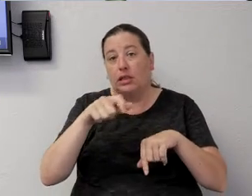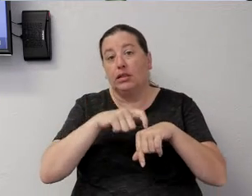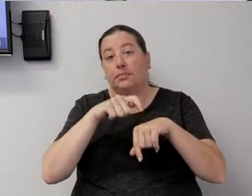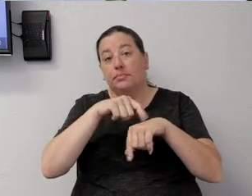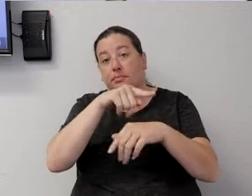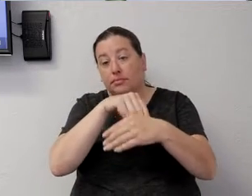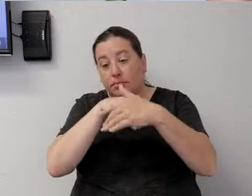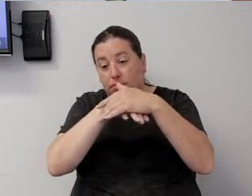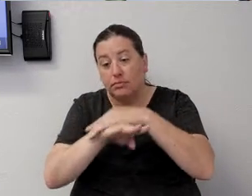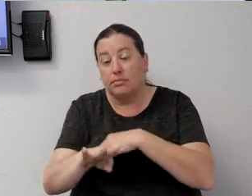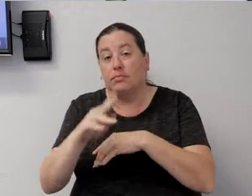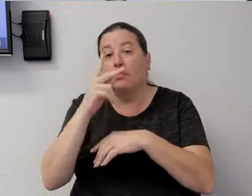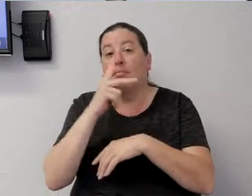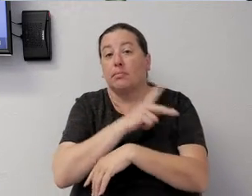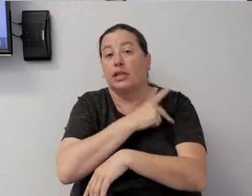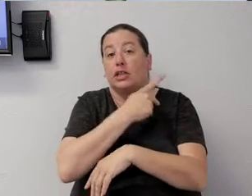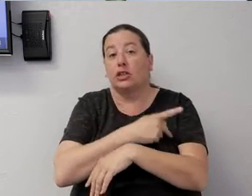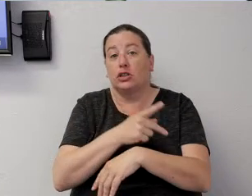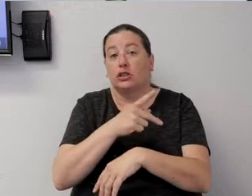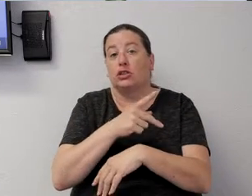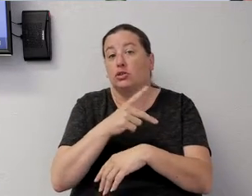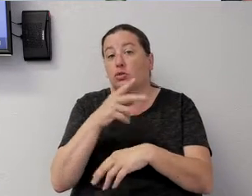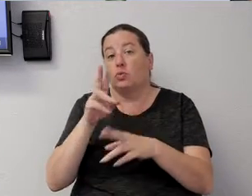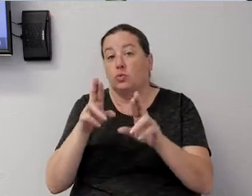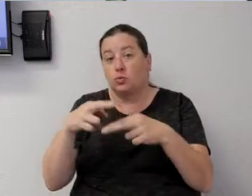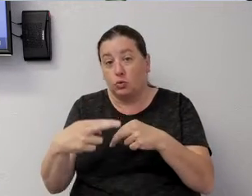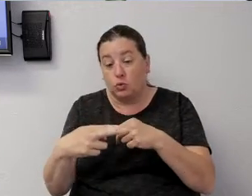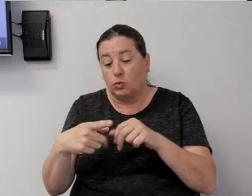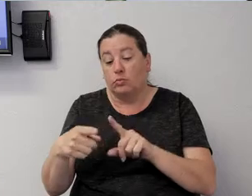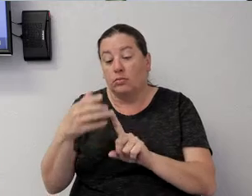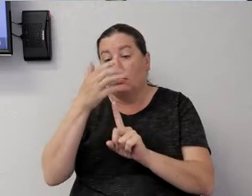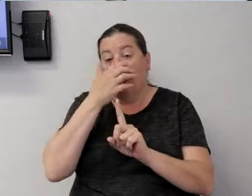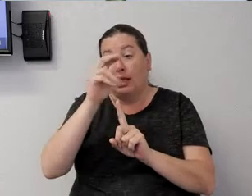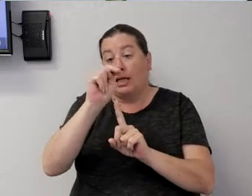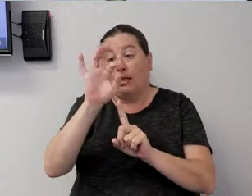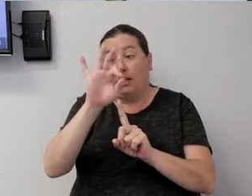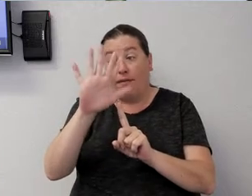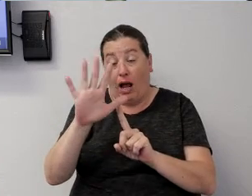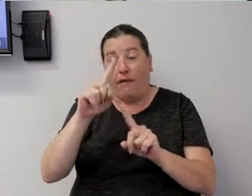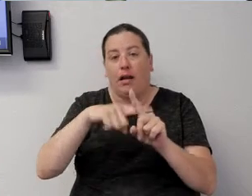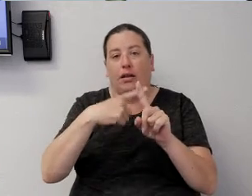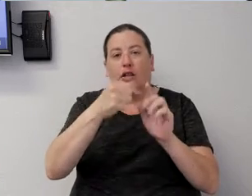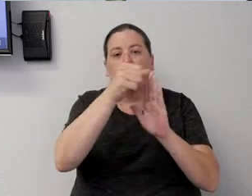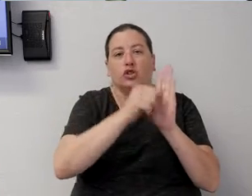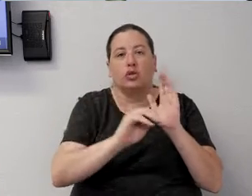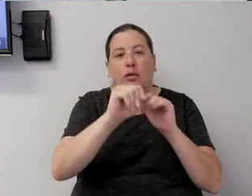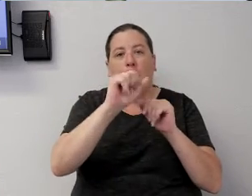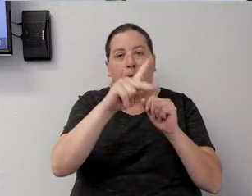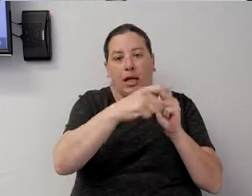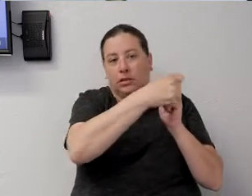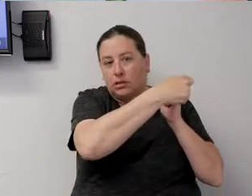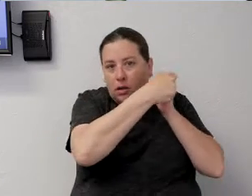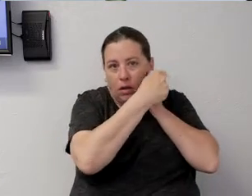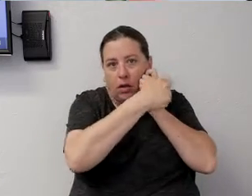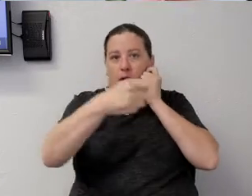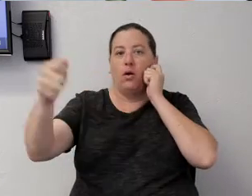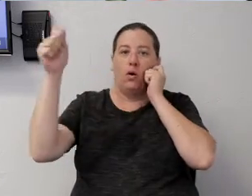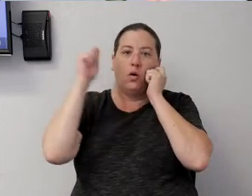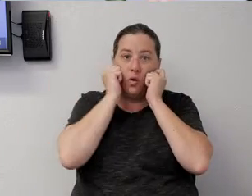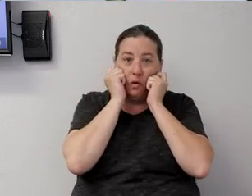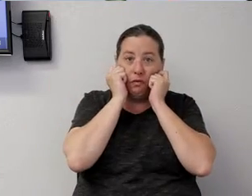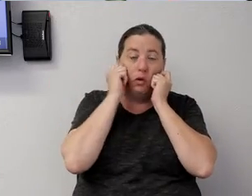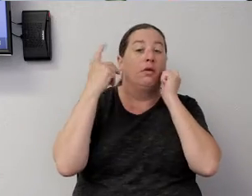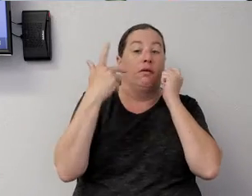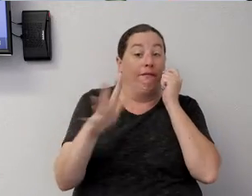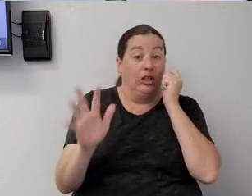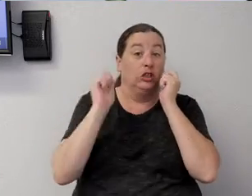room, they put on a brand new surgical mask over that N95 mask. When they walk out of the room, they throw it in the